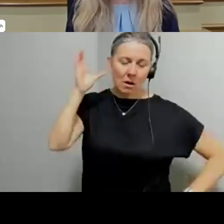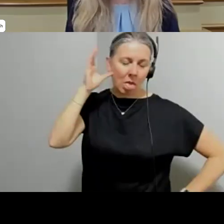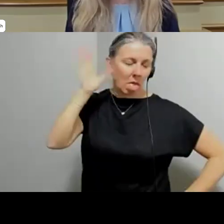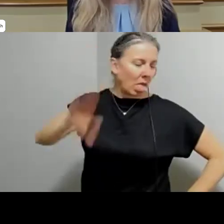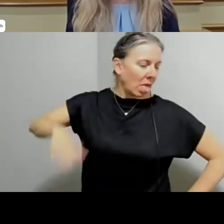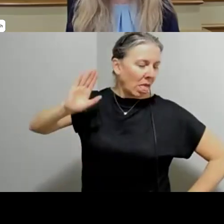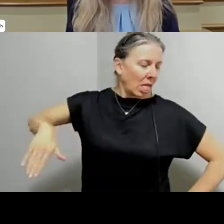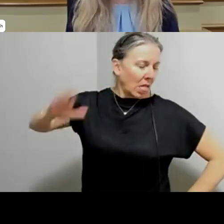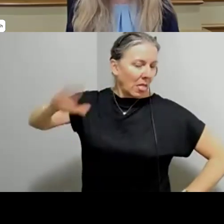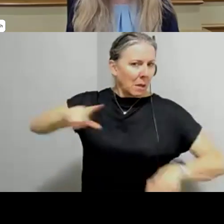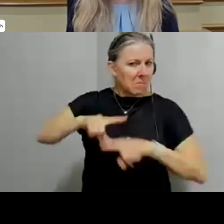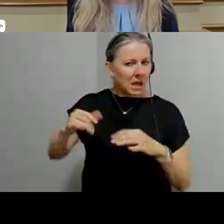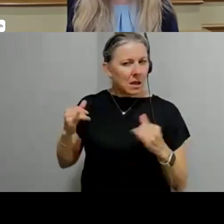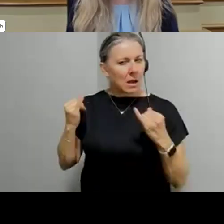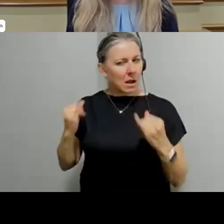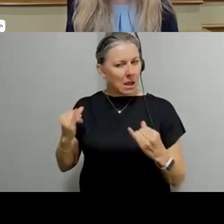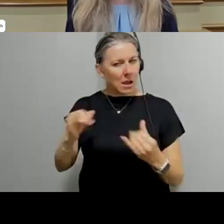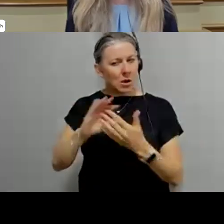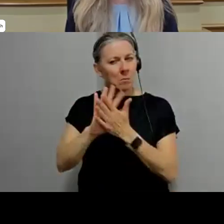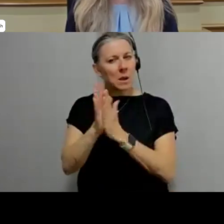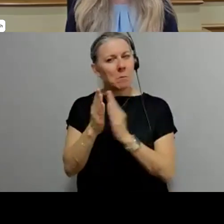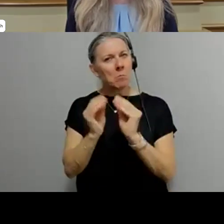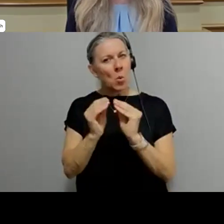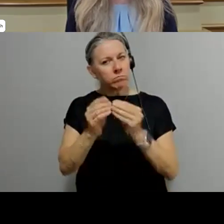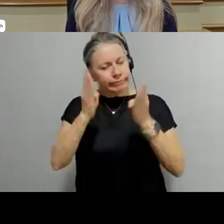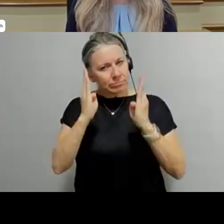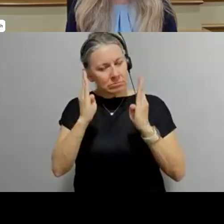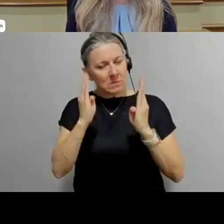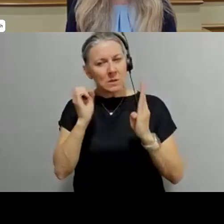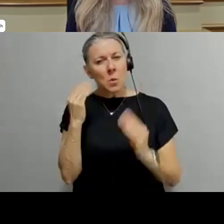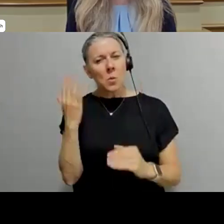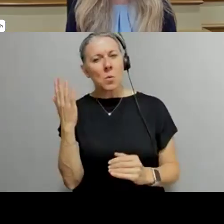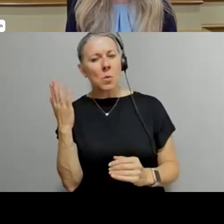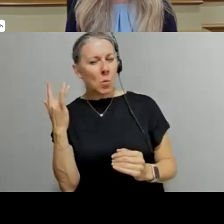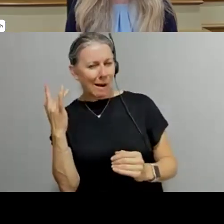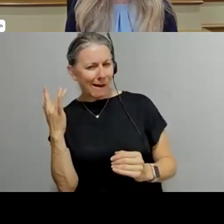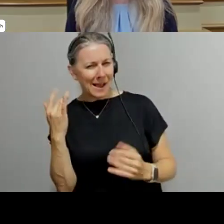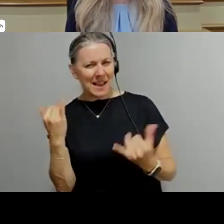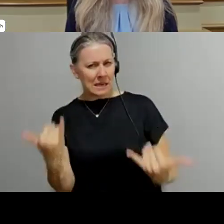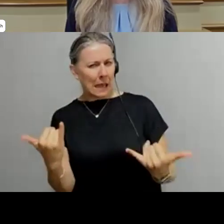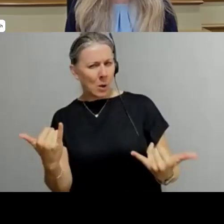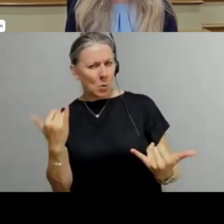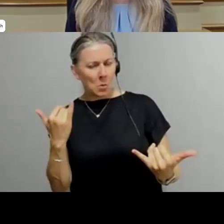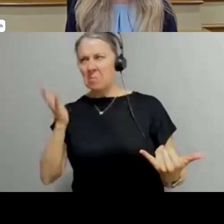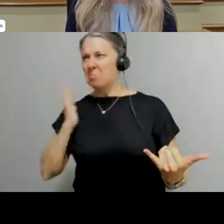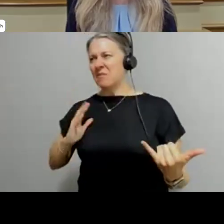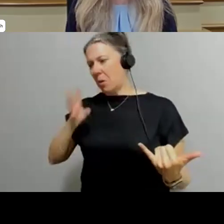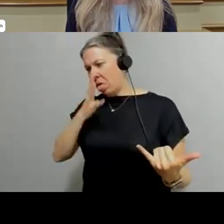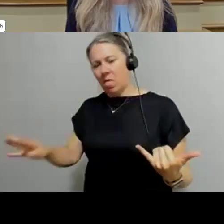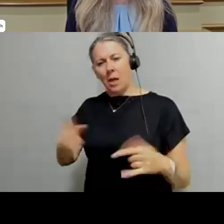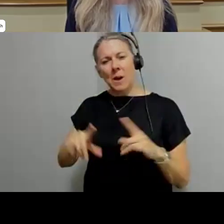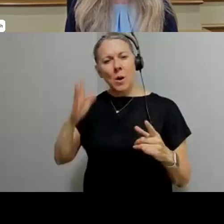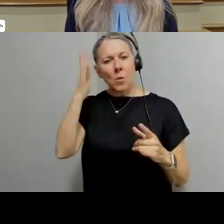a little bit about both why you think the narrative of older women now and maybe a little bit about